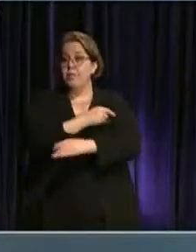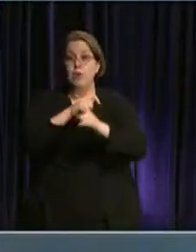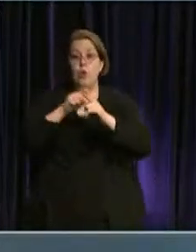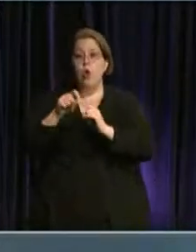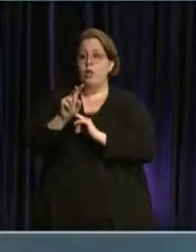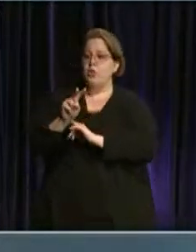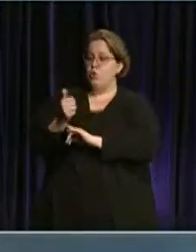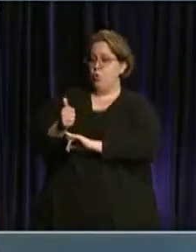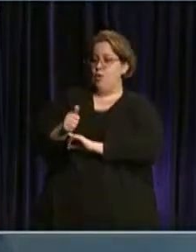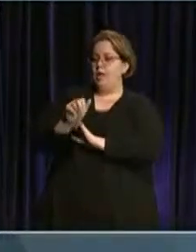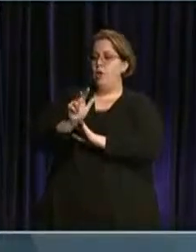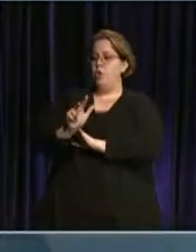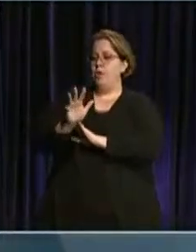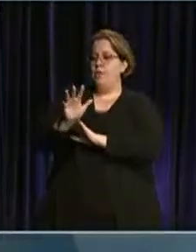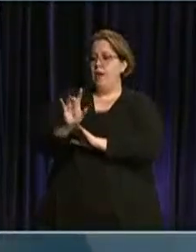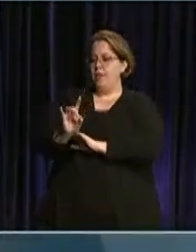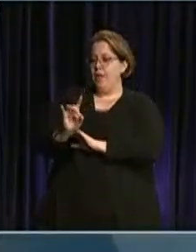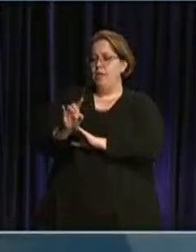calling